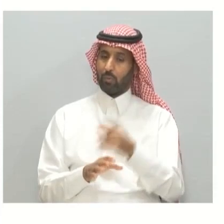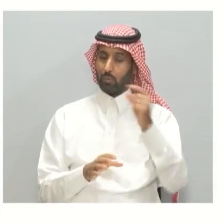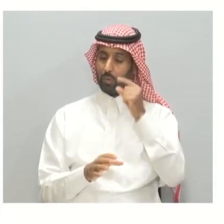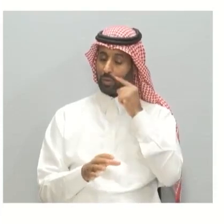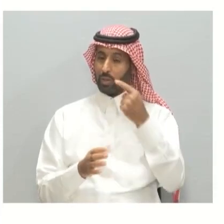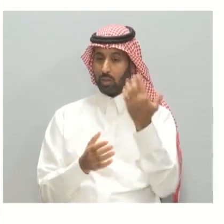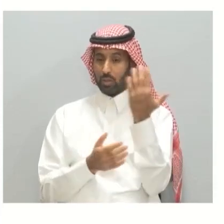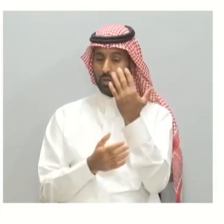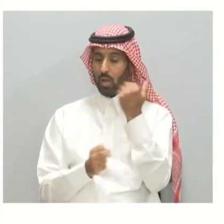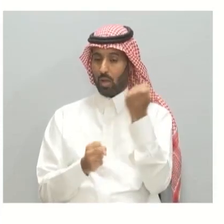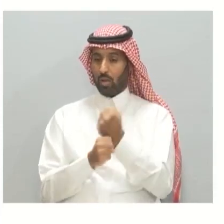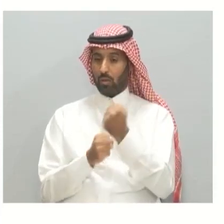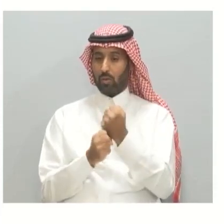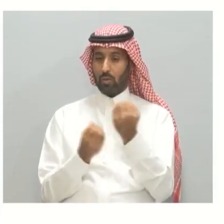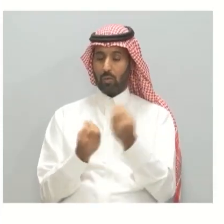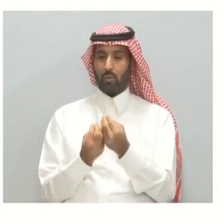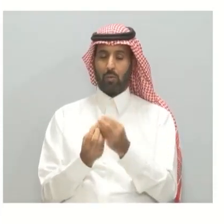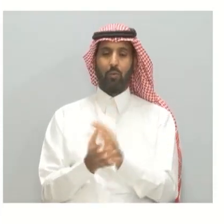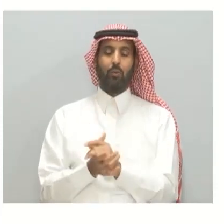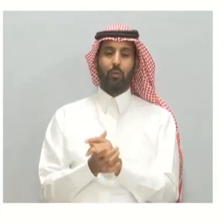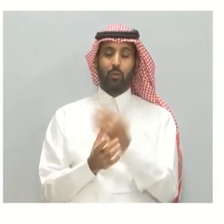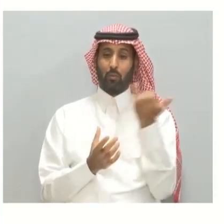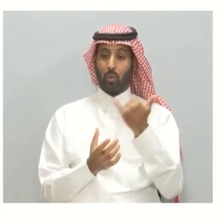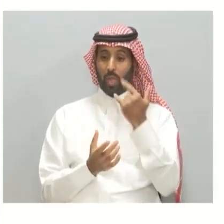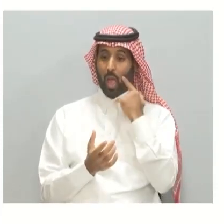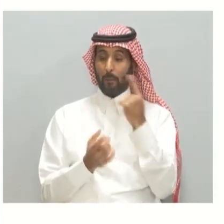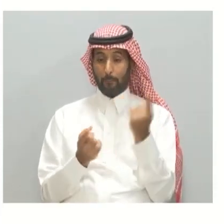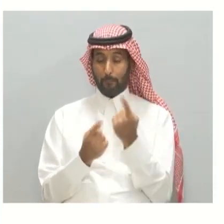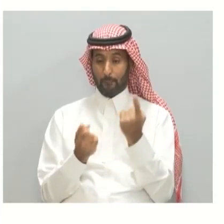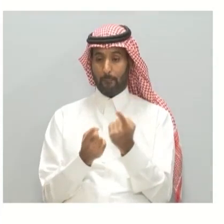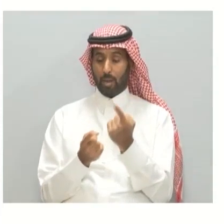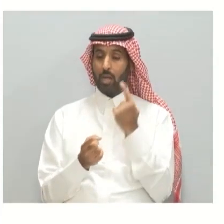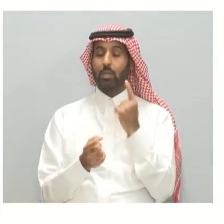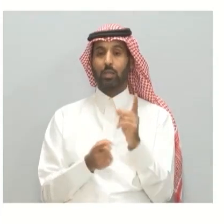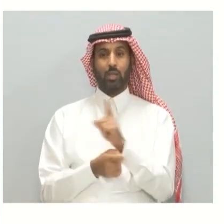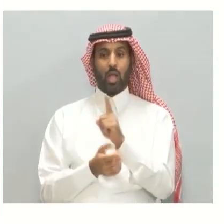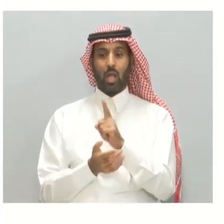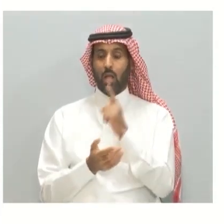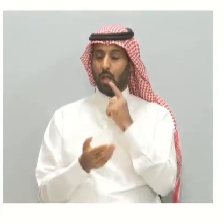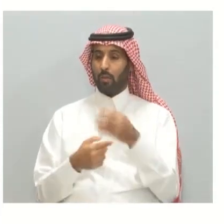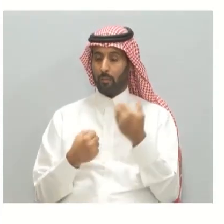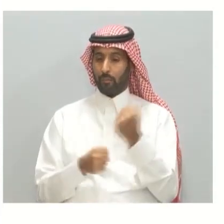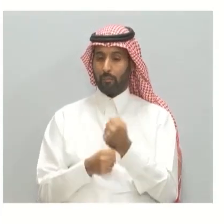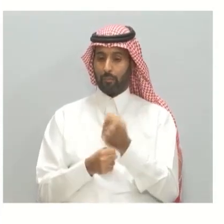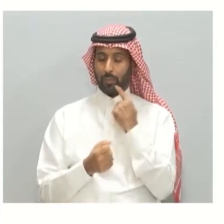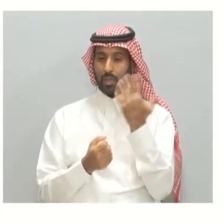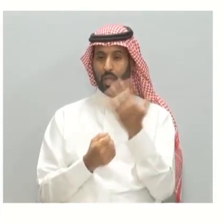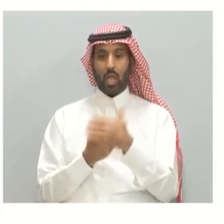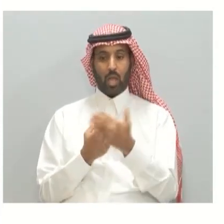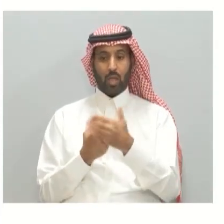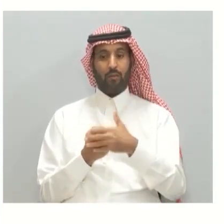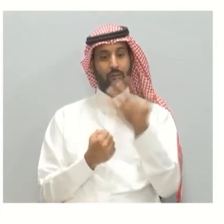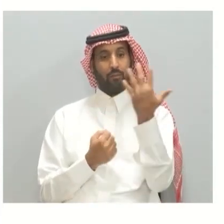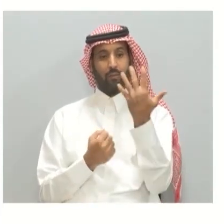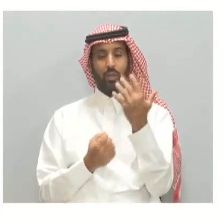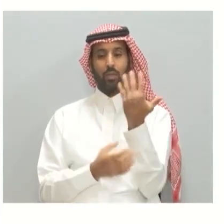and hardworking. He should also be interested in working in nature and taking care of things. So